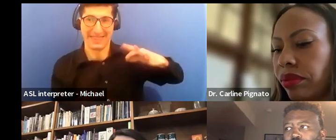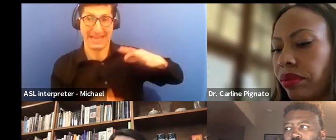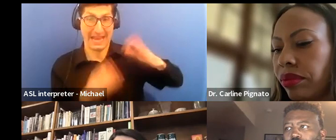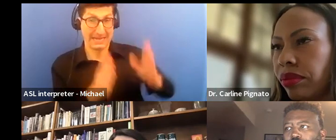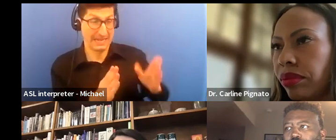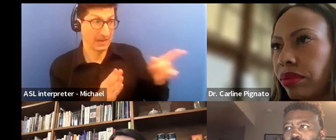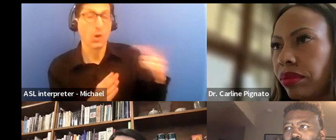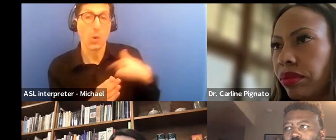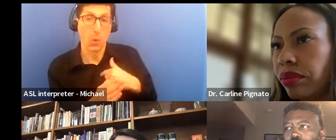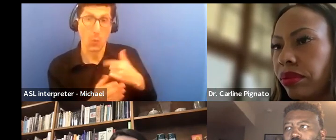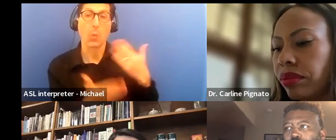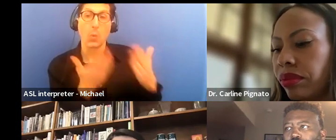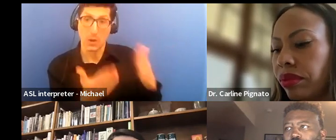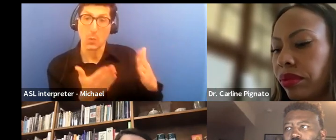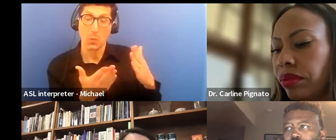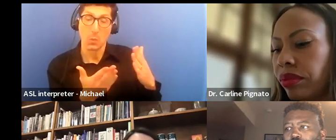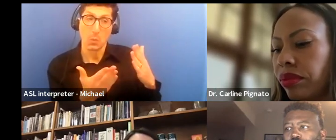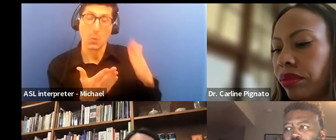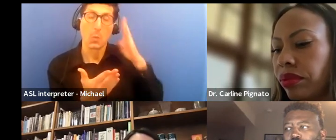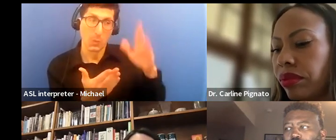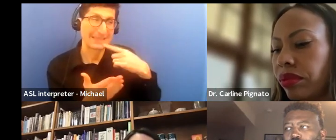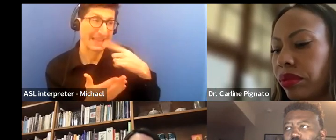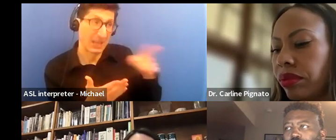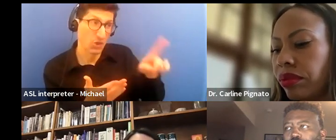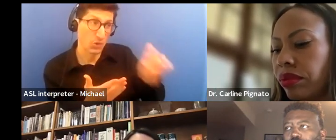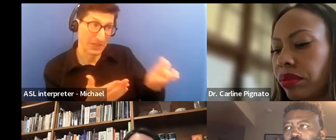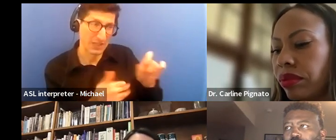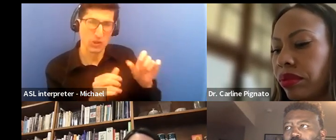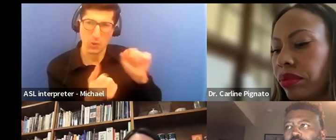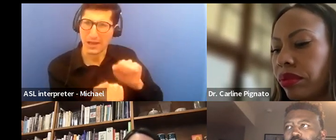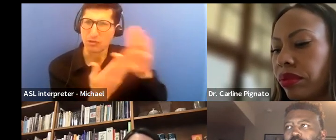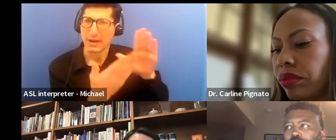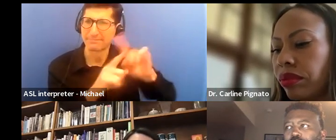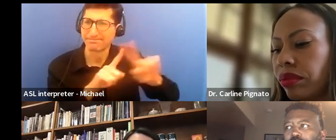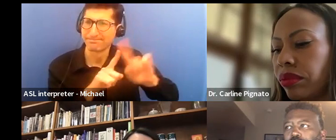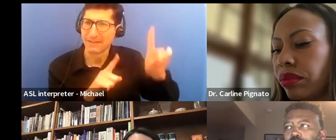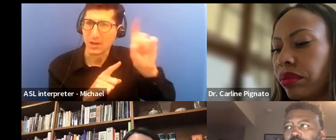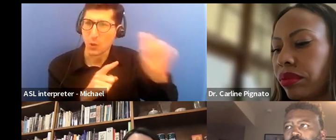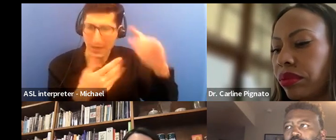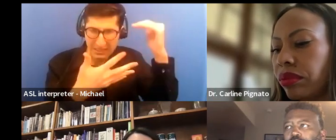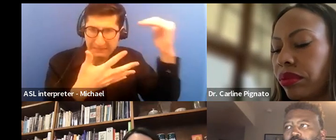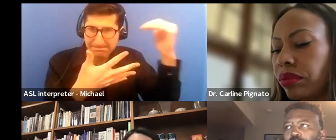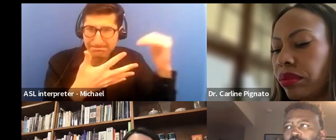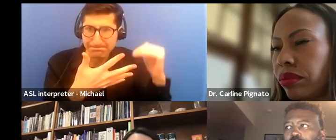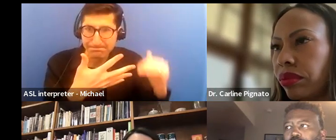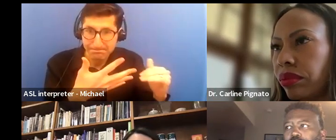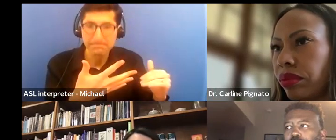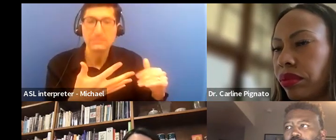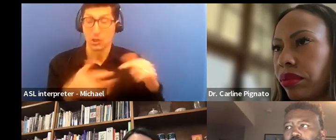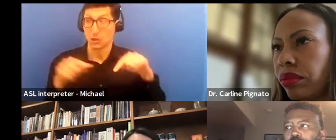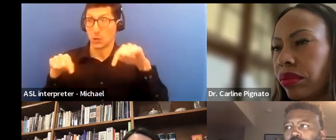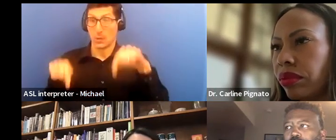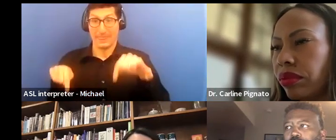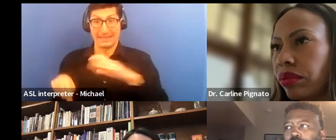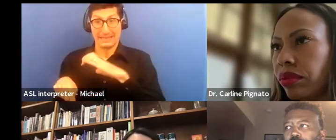interview, these questions or this must be addressed. And so that'll be something that it'll be constantly tailored as the committee moves